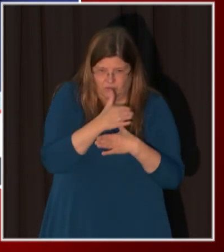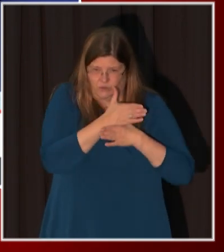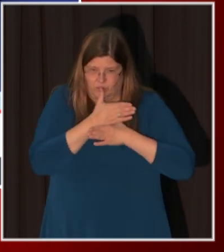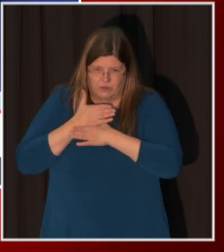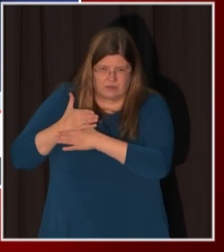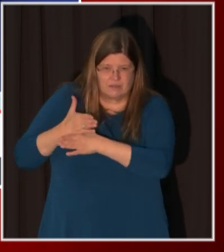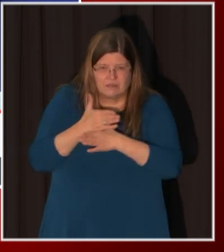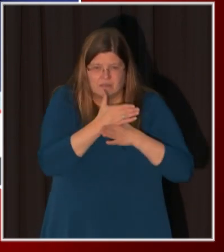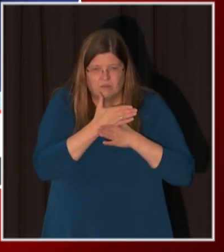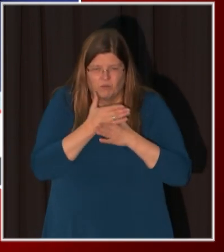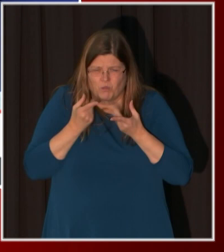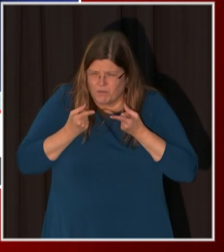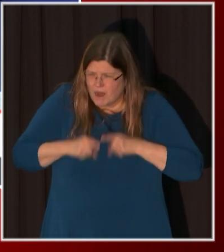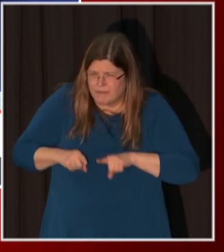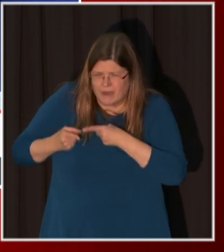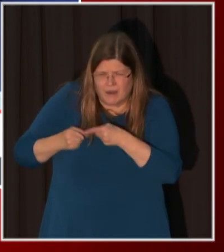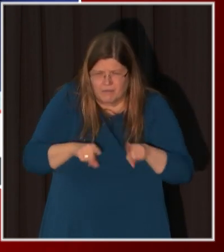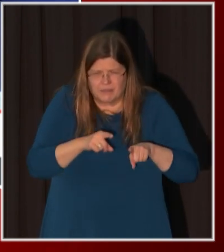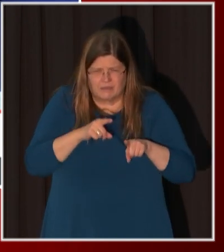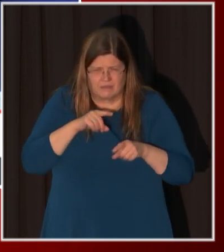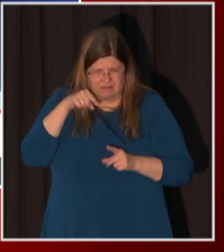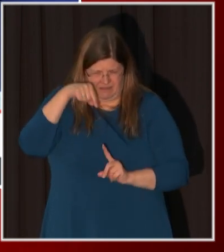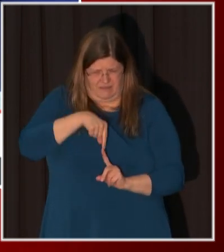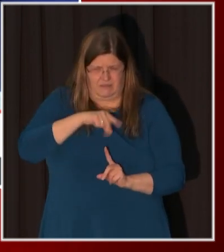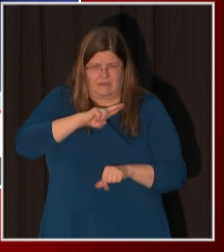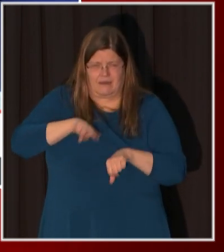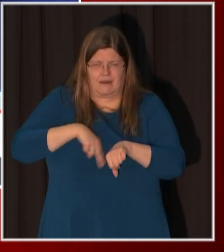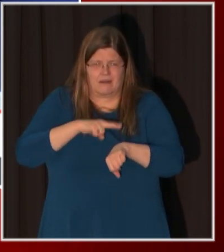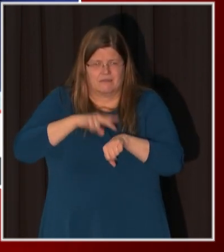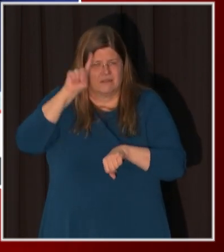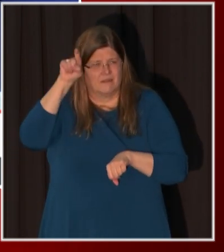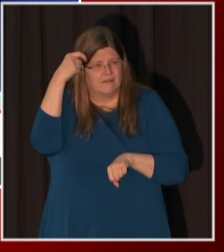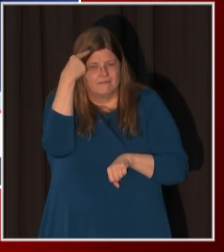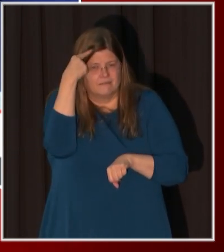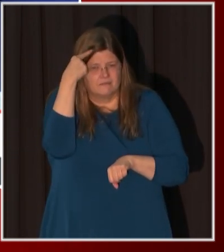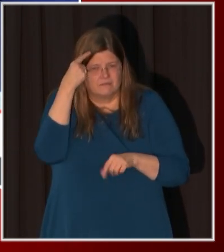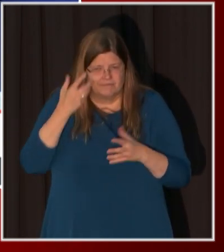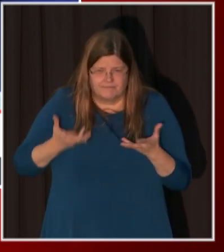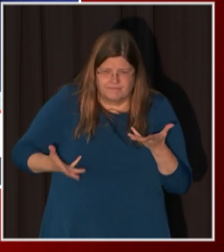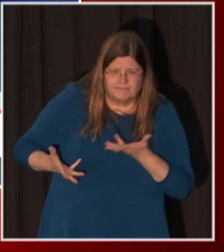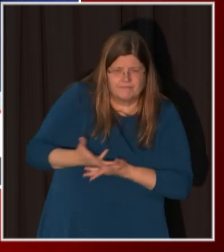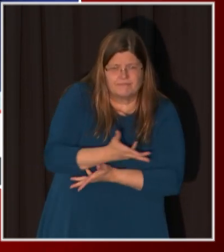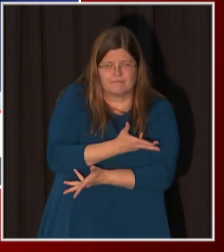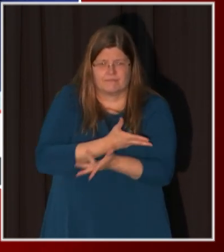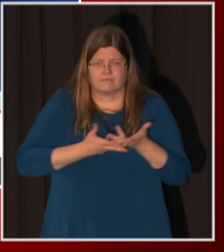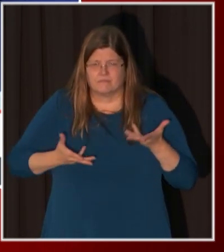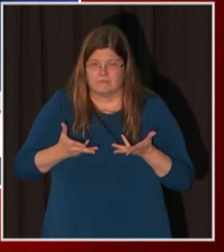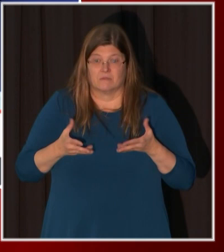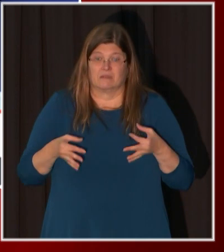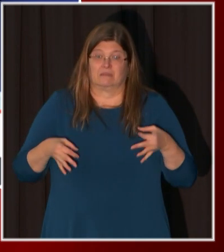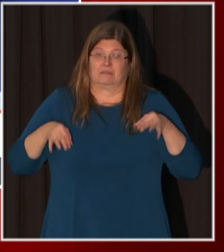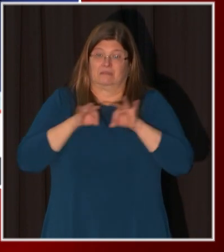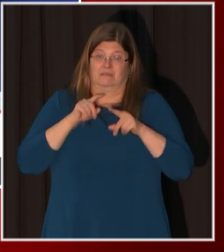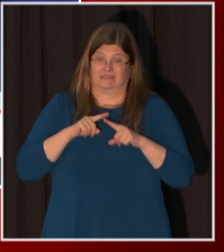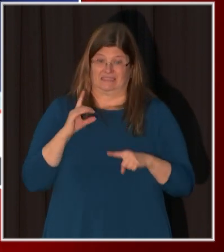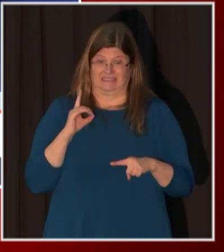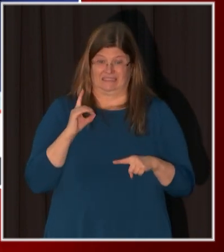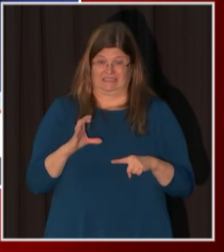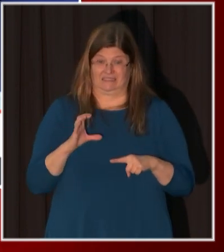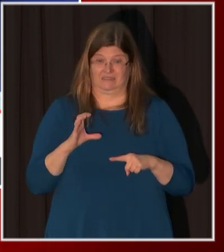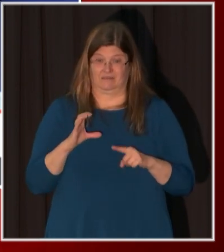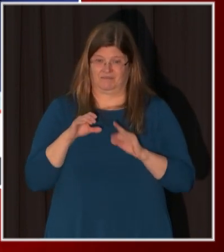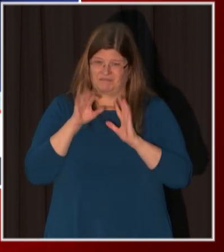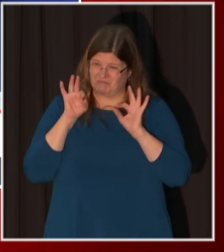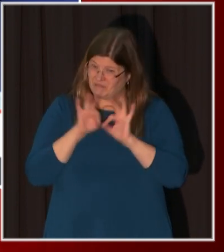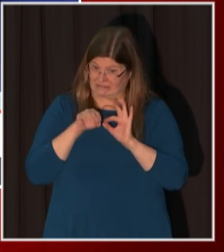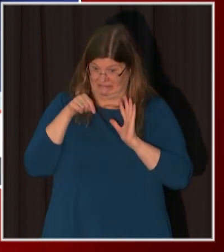national capital region is very important to how well the district can continue to flatten the curve and how we will